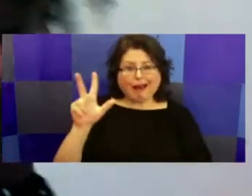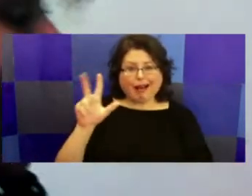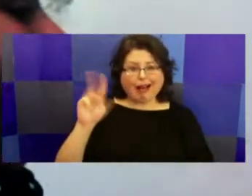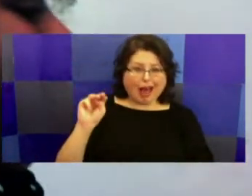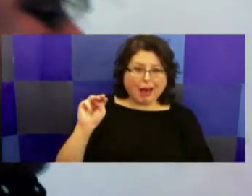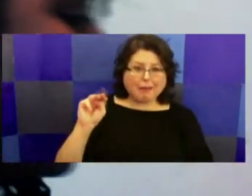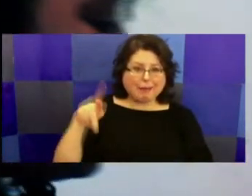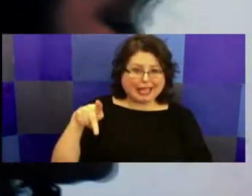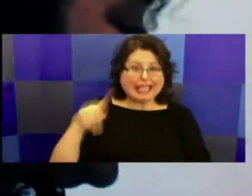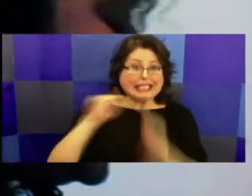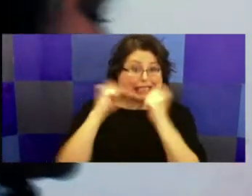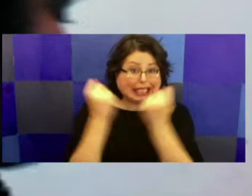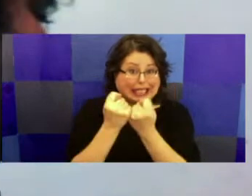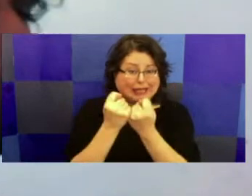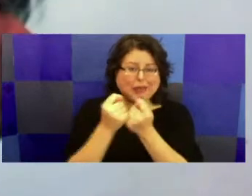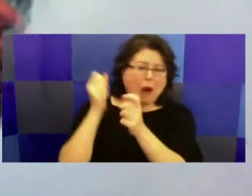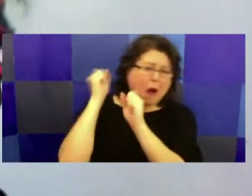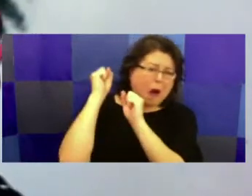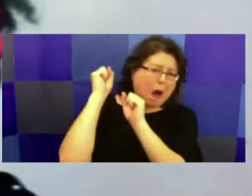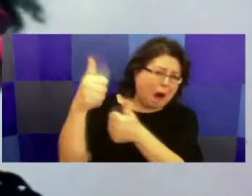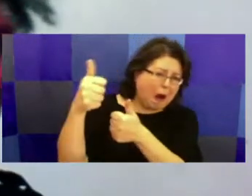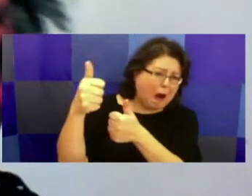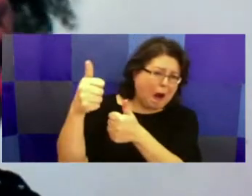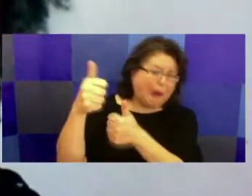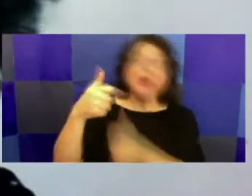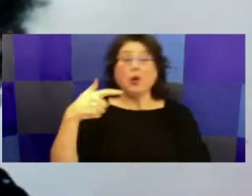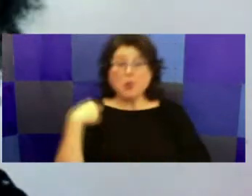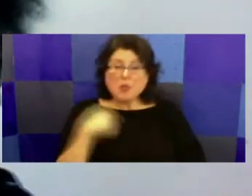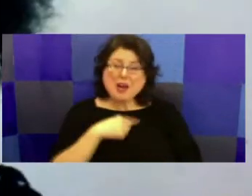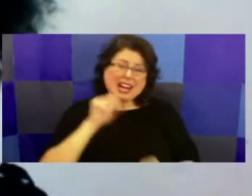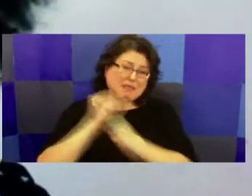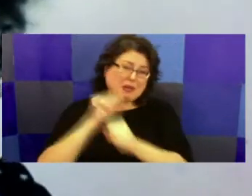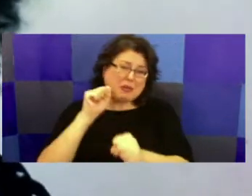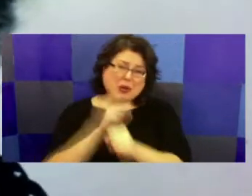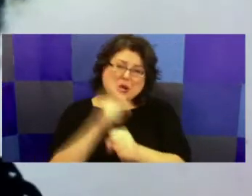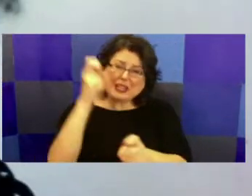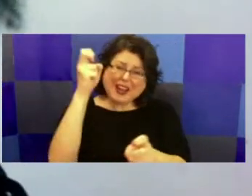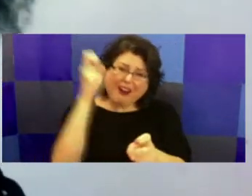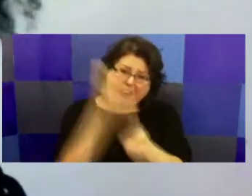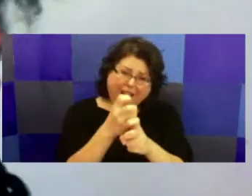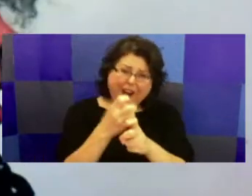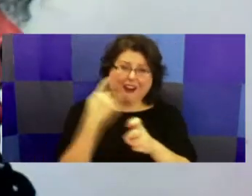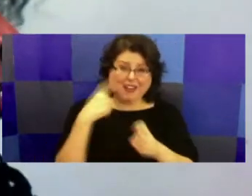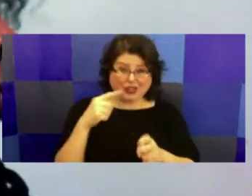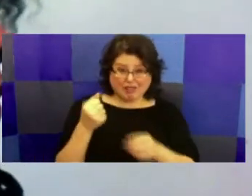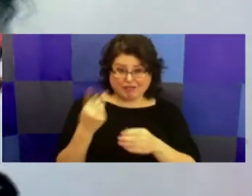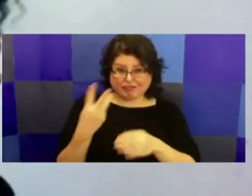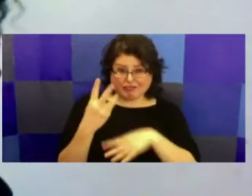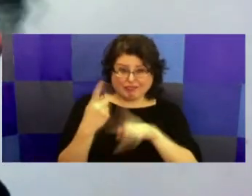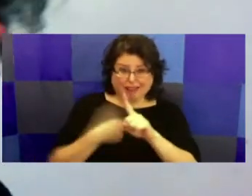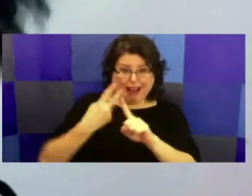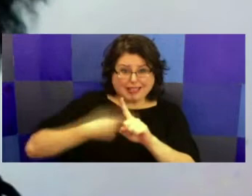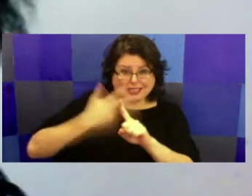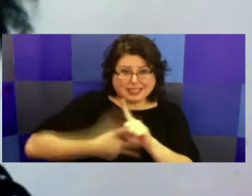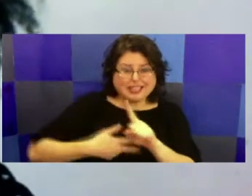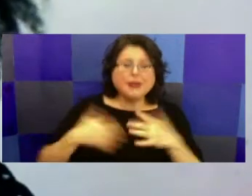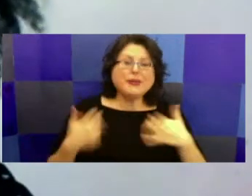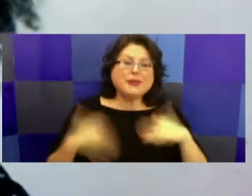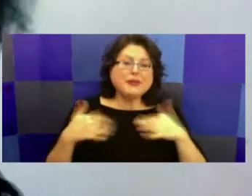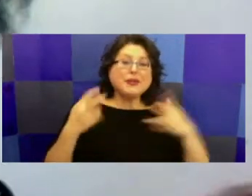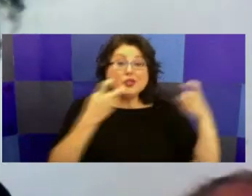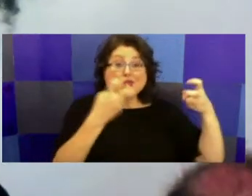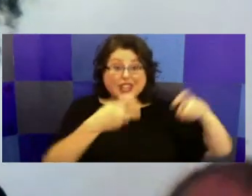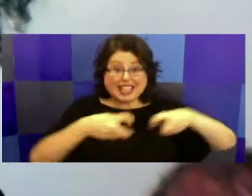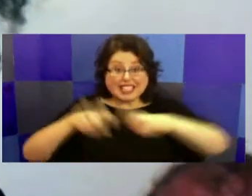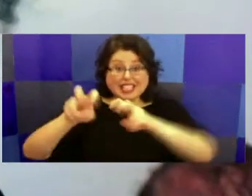team. We have been working so hard for the last several months to transition to